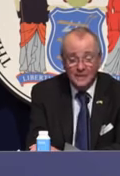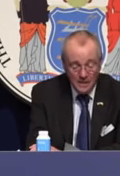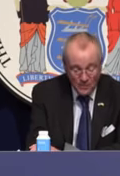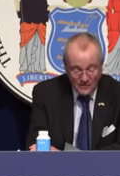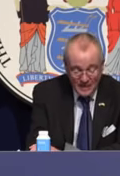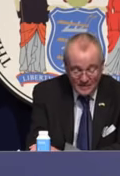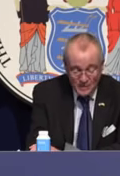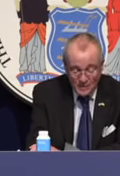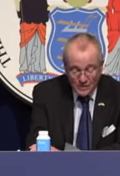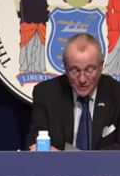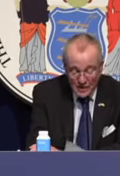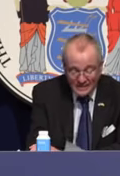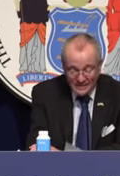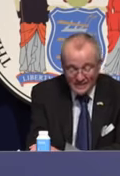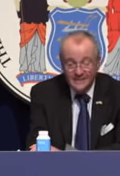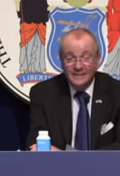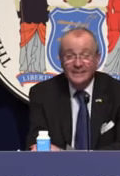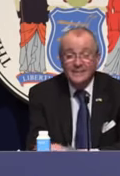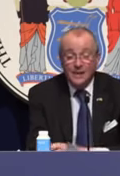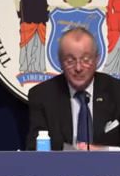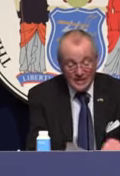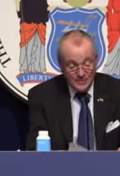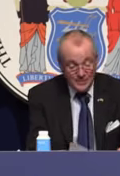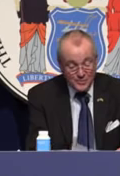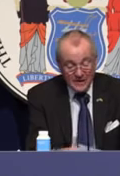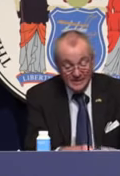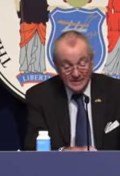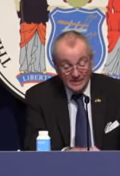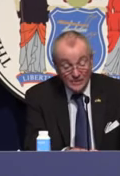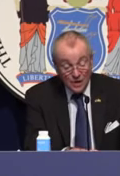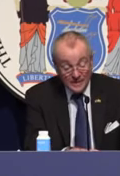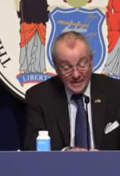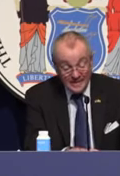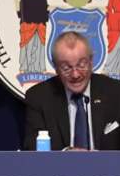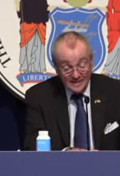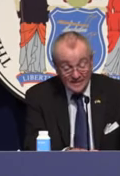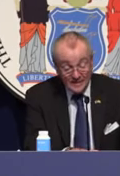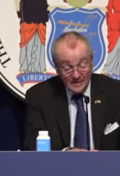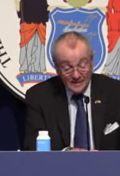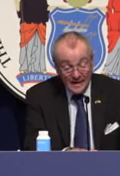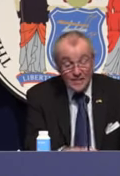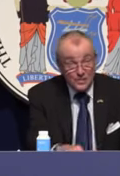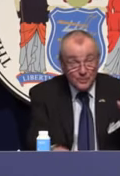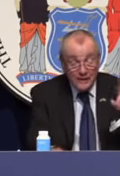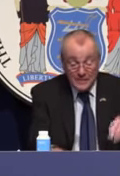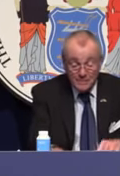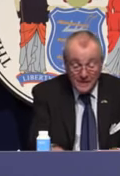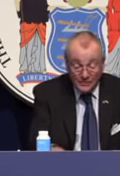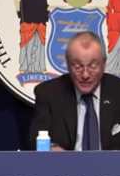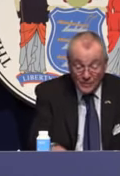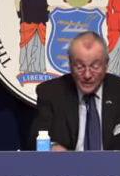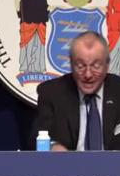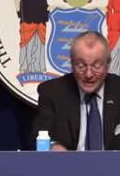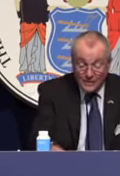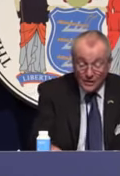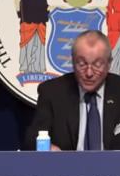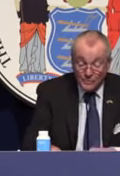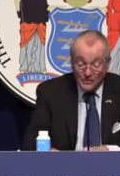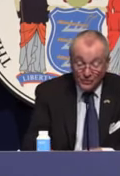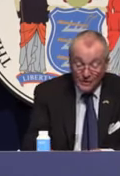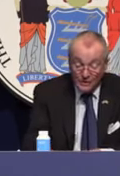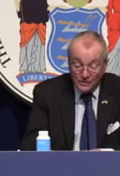township where families were doing the right thing to help stop the spread of COVID-19. And to supply the pizza, they relied